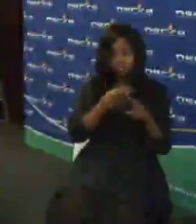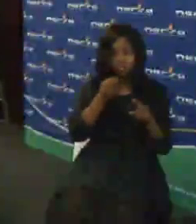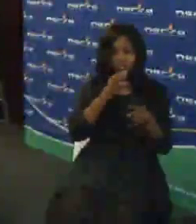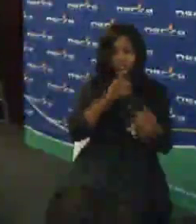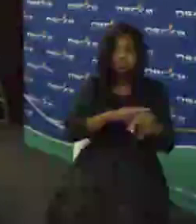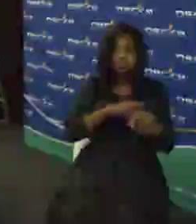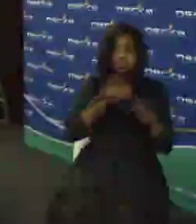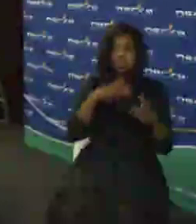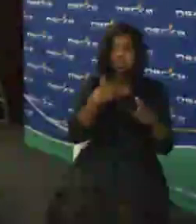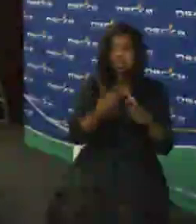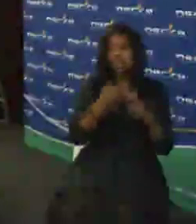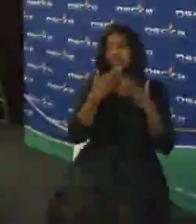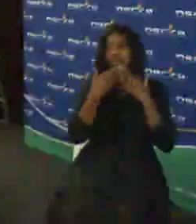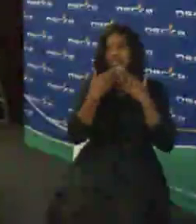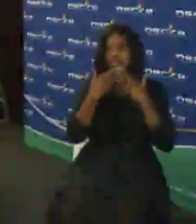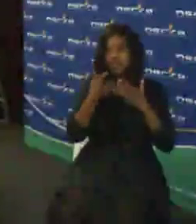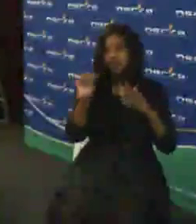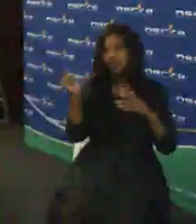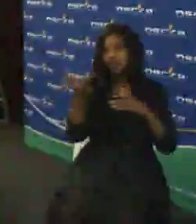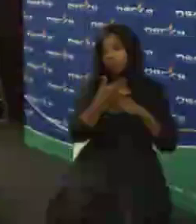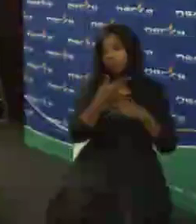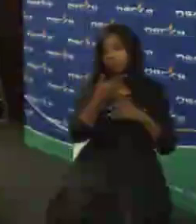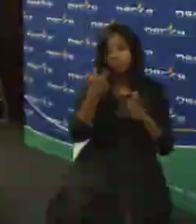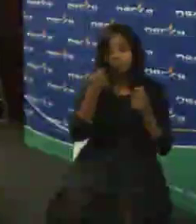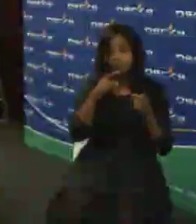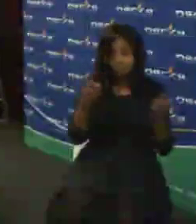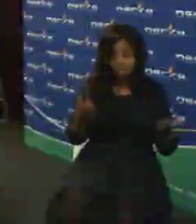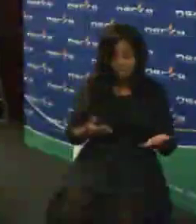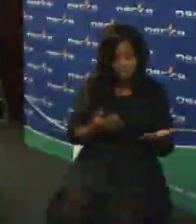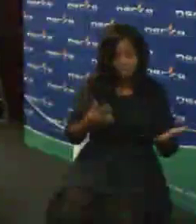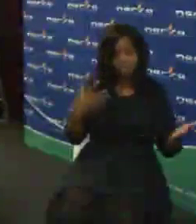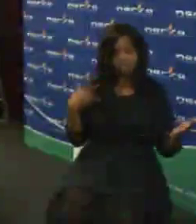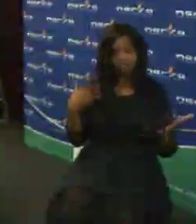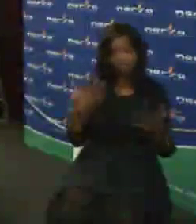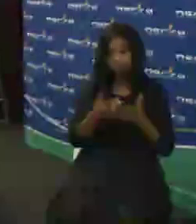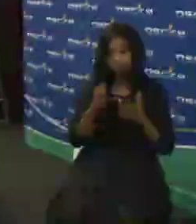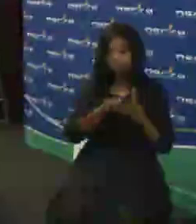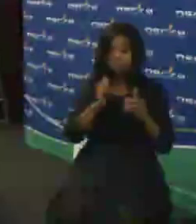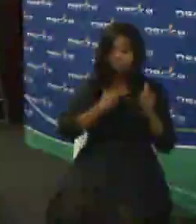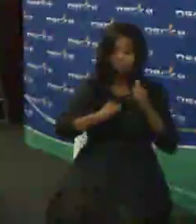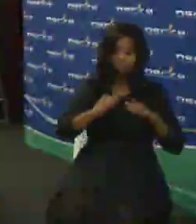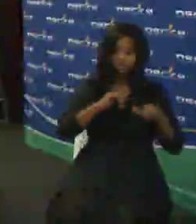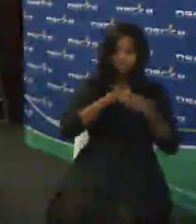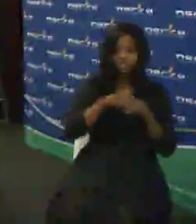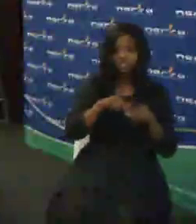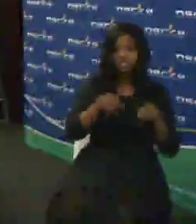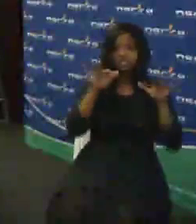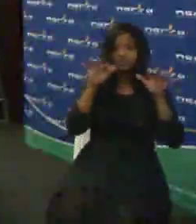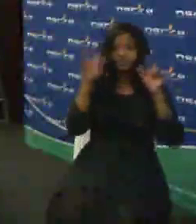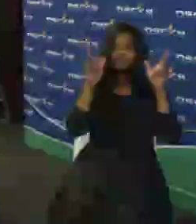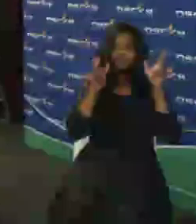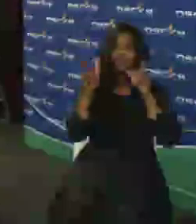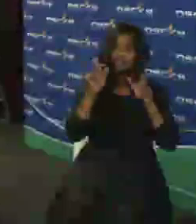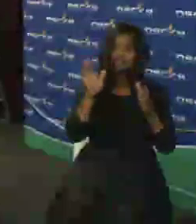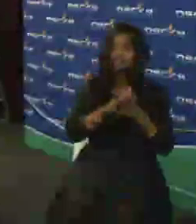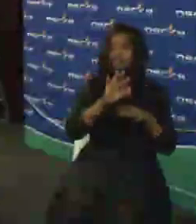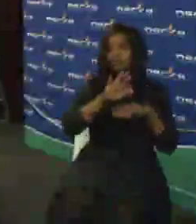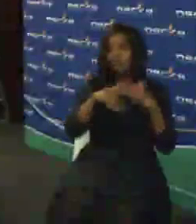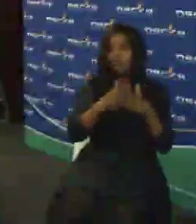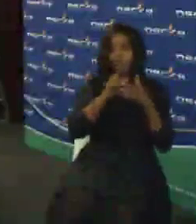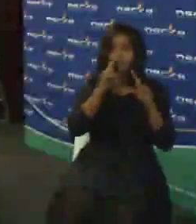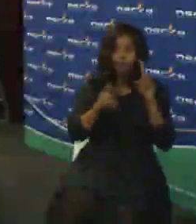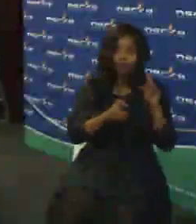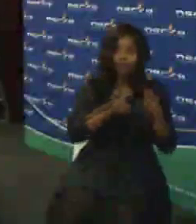I would like to then thank you all for being here and for participating in these hearings, and for the questions